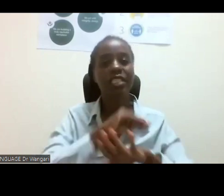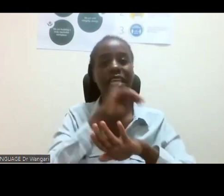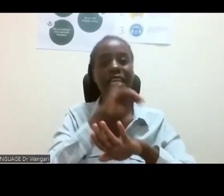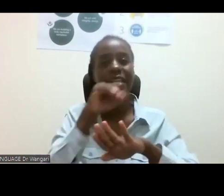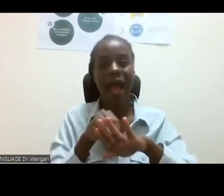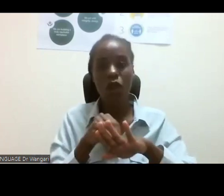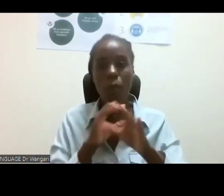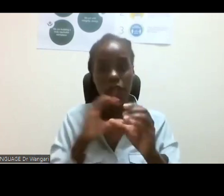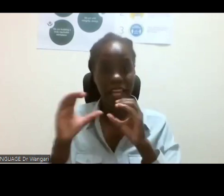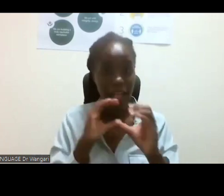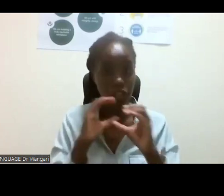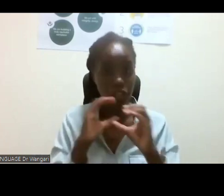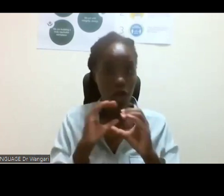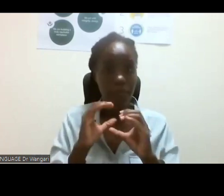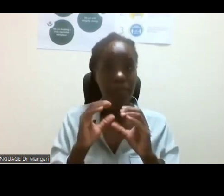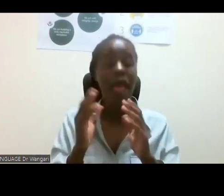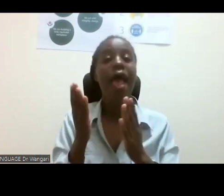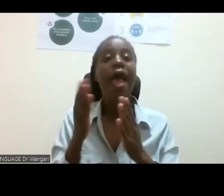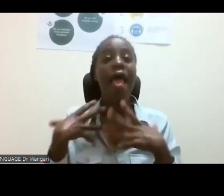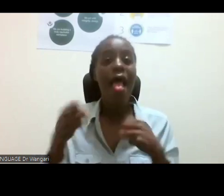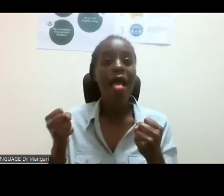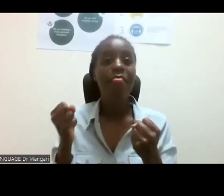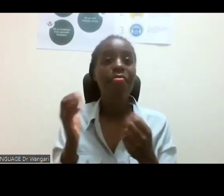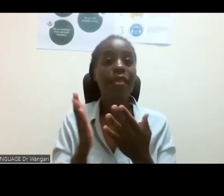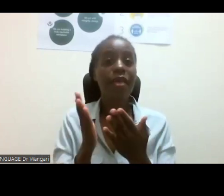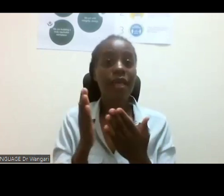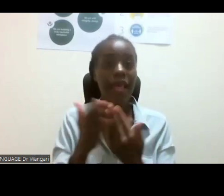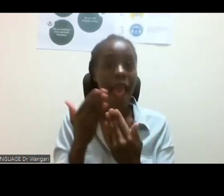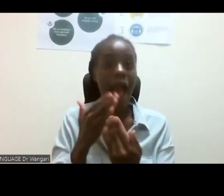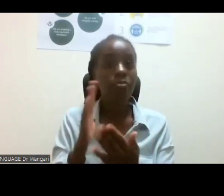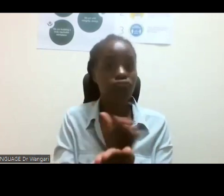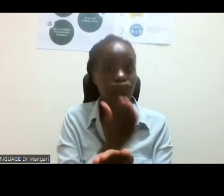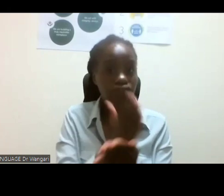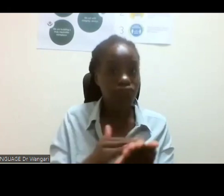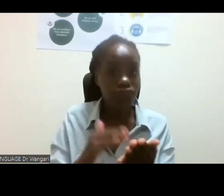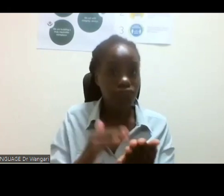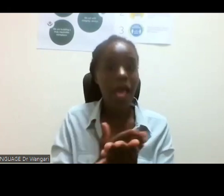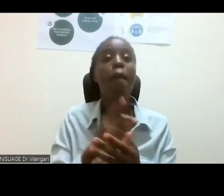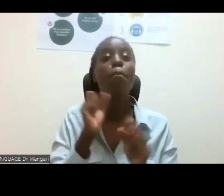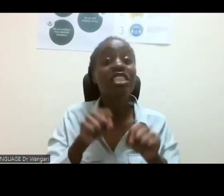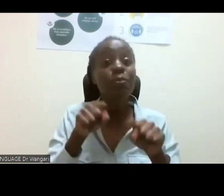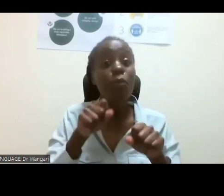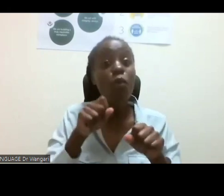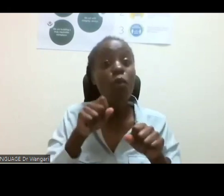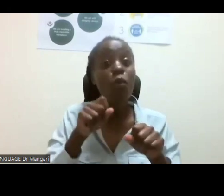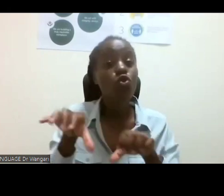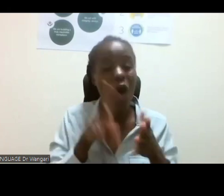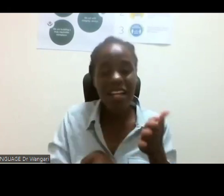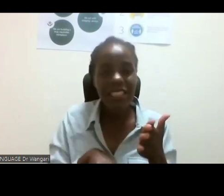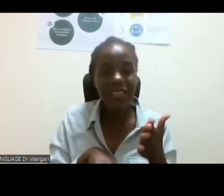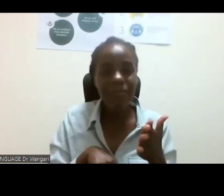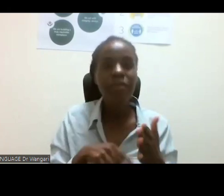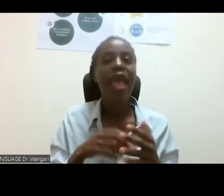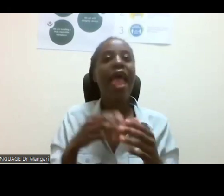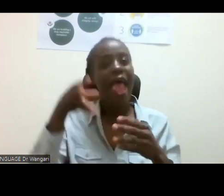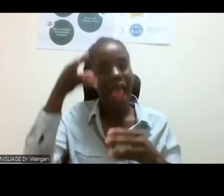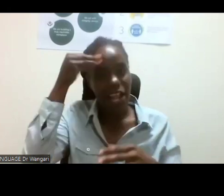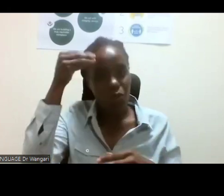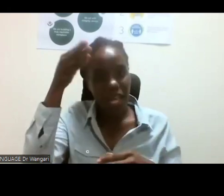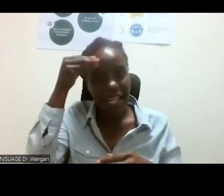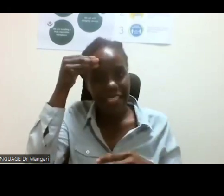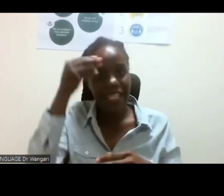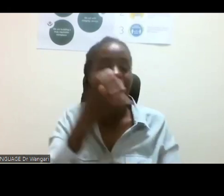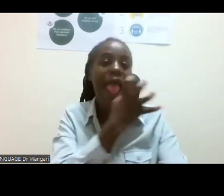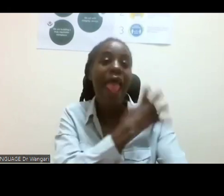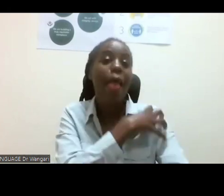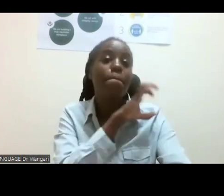better capacity to act as change agents and also engage communities by educating and empowering them and their families to